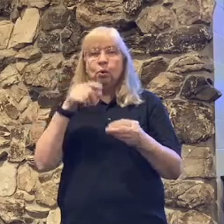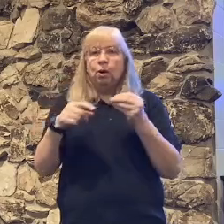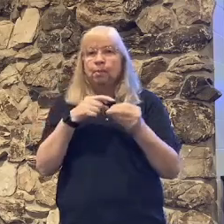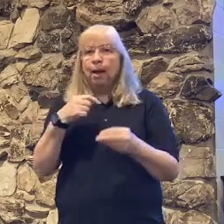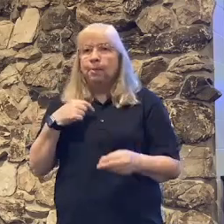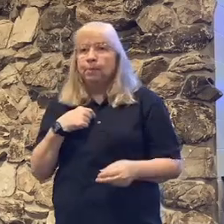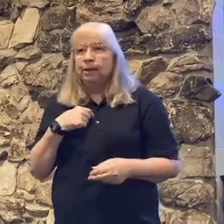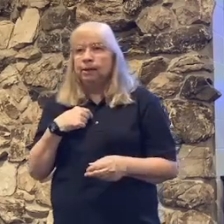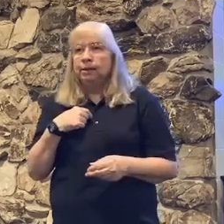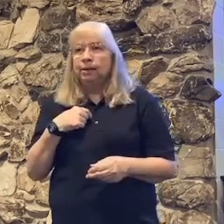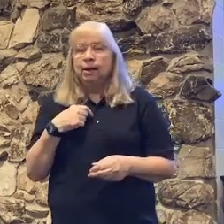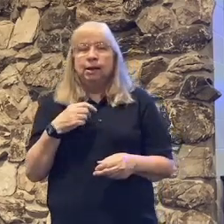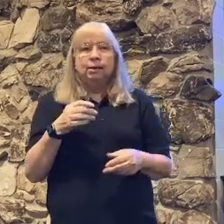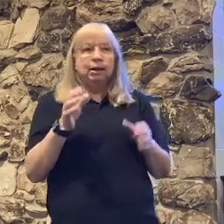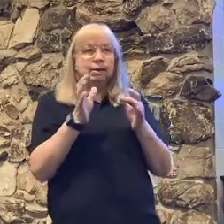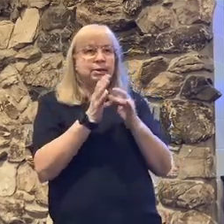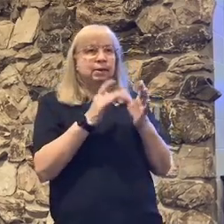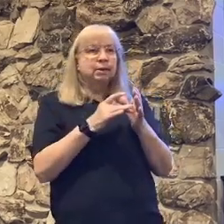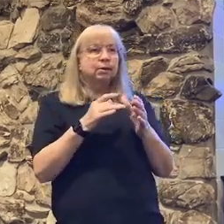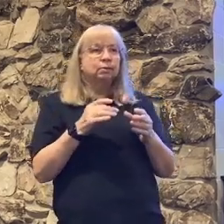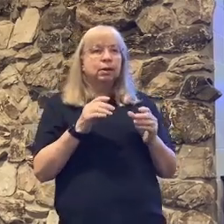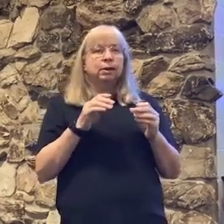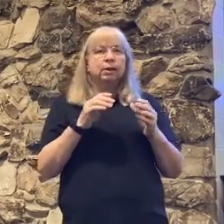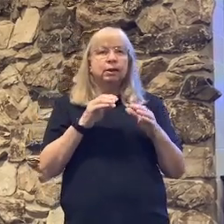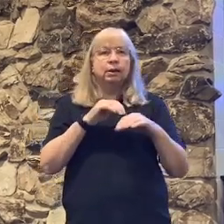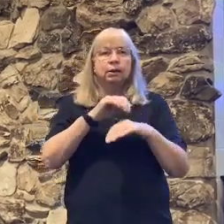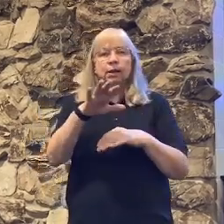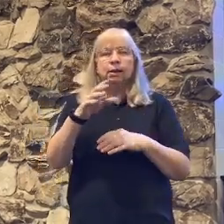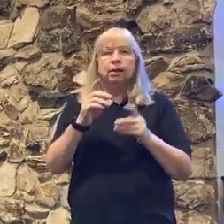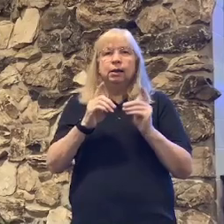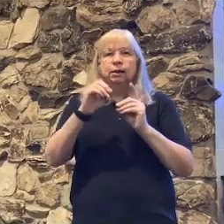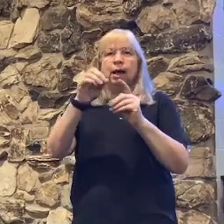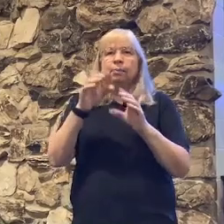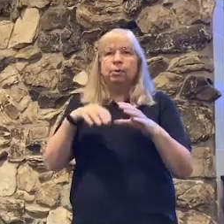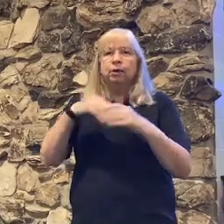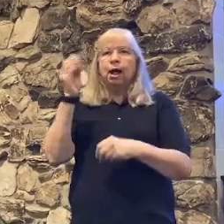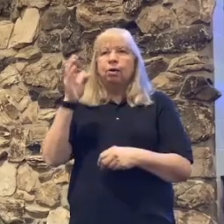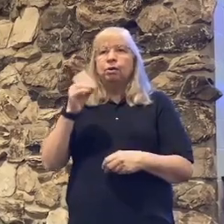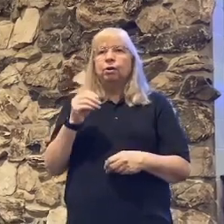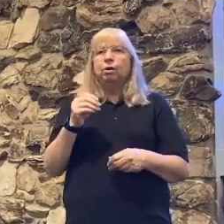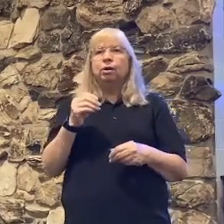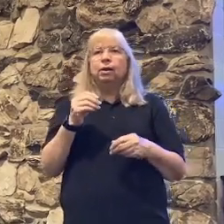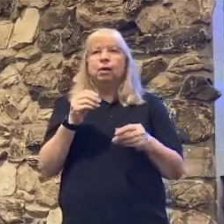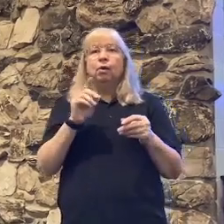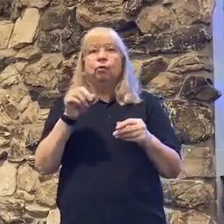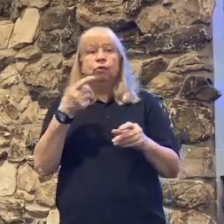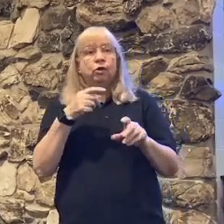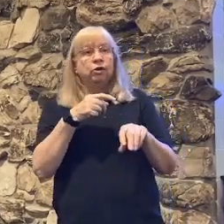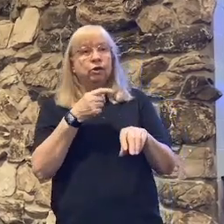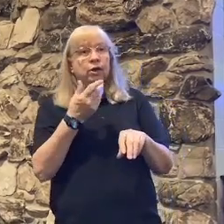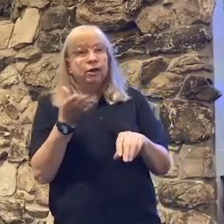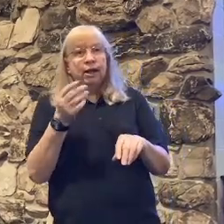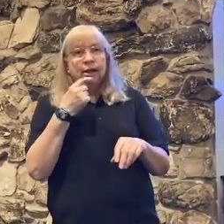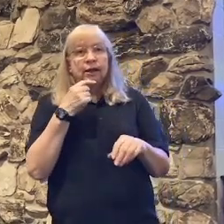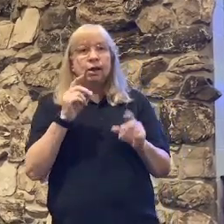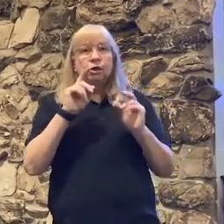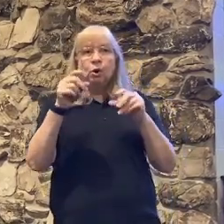Because you see, Jesus was sending the disciples out. First thing he says is, go and make disciples.